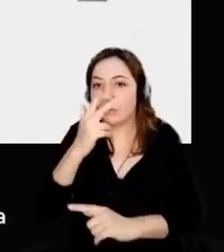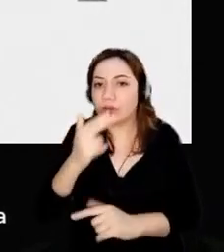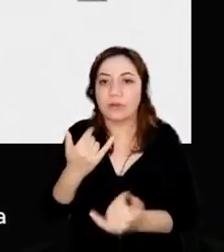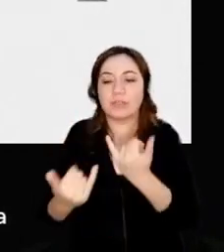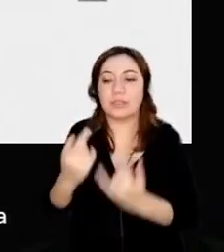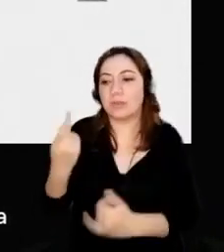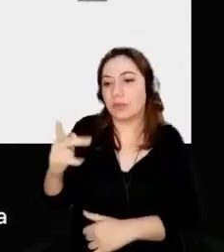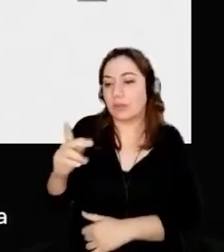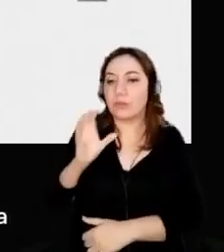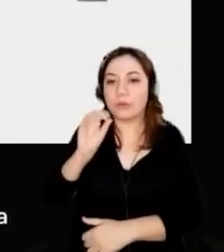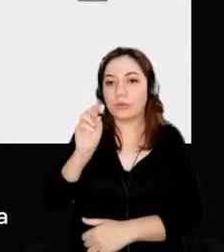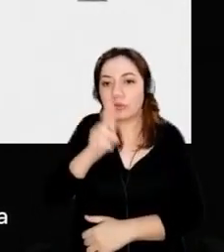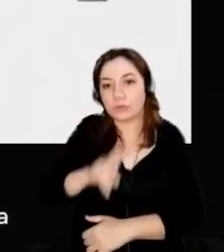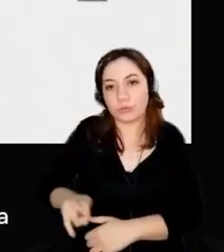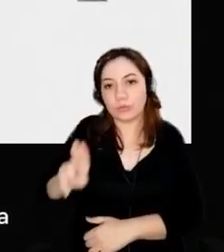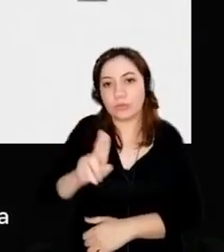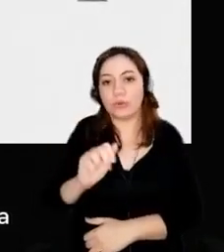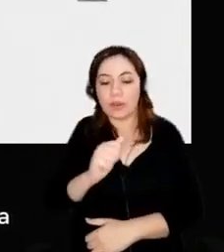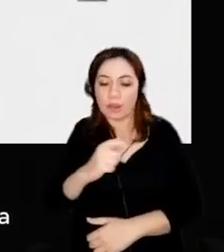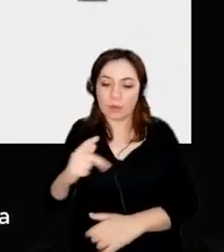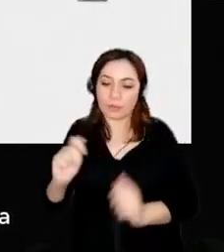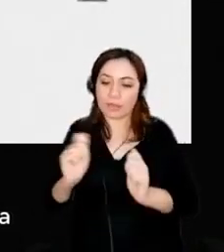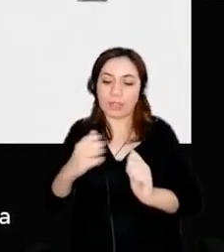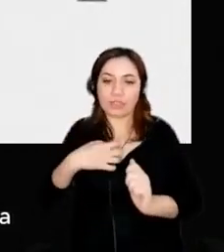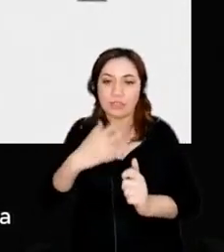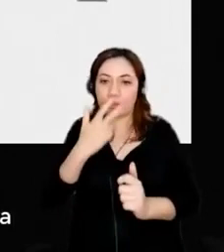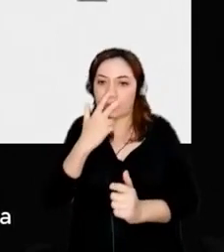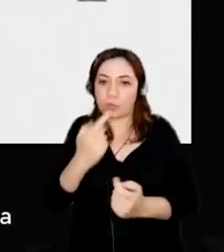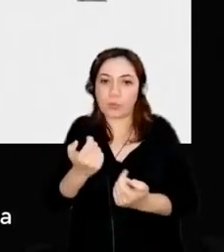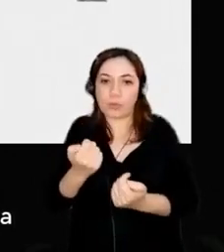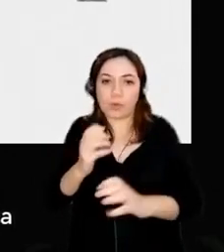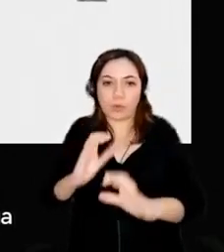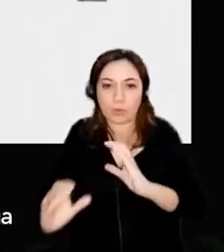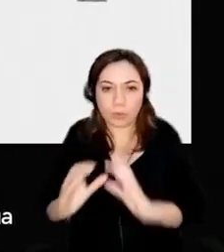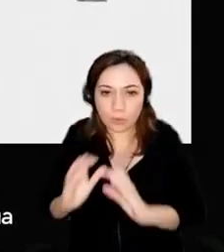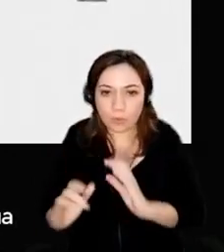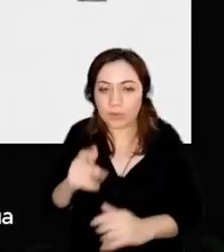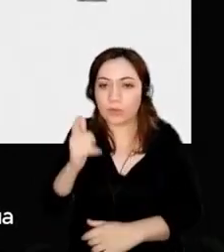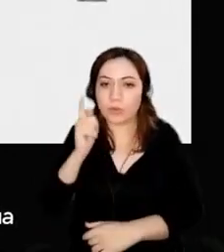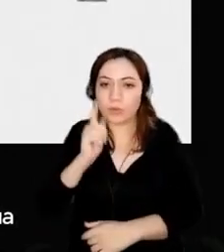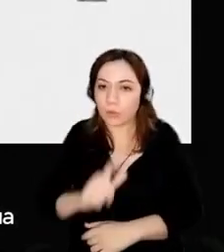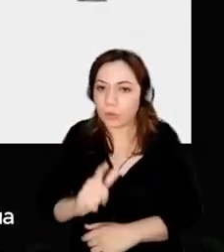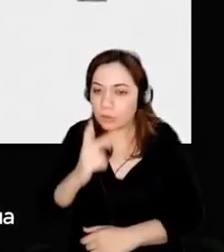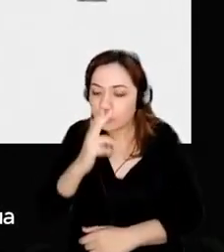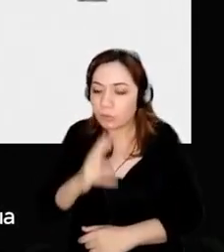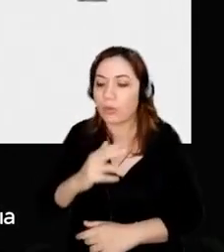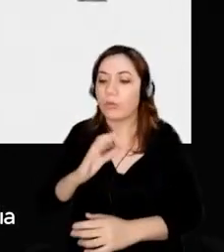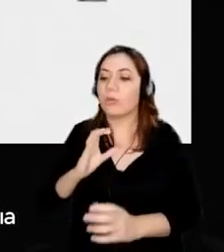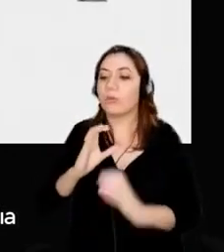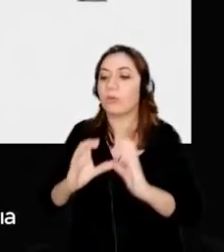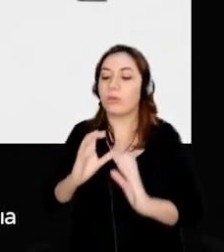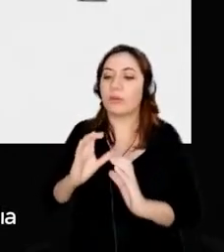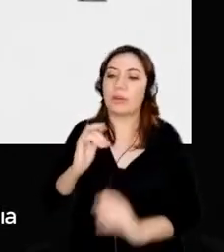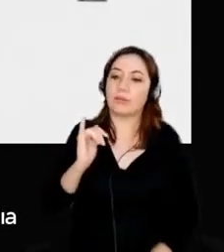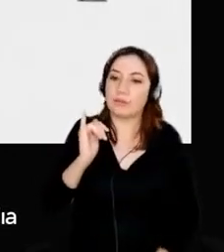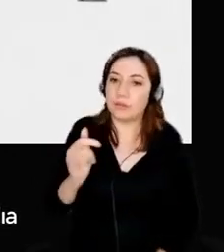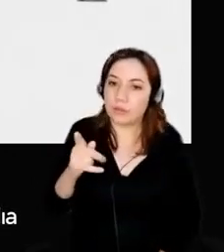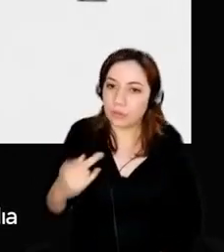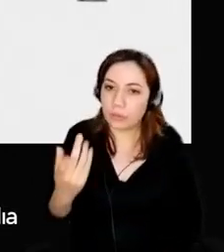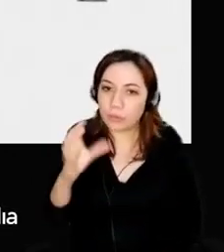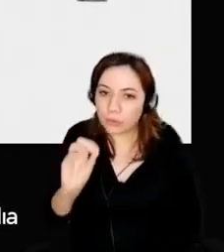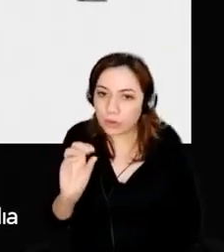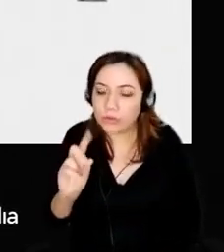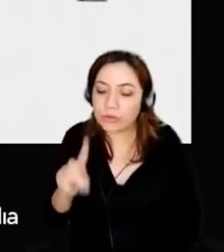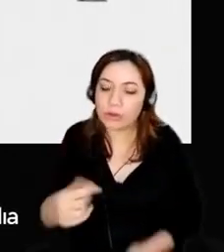way you communicate with your dog, not only getting data from your dog, but communicating back to your dog, both directly through the phone, but also automatically to keep your